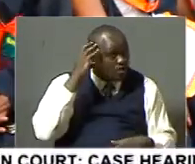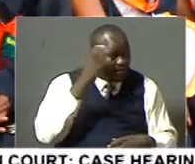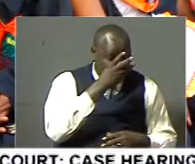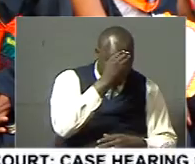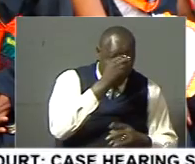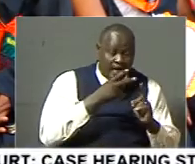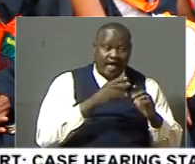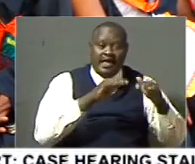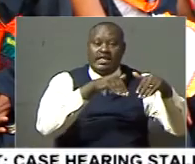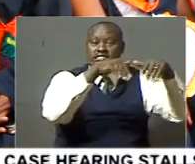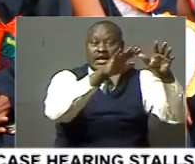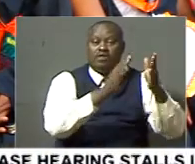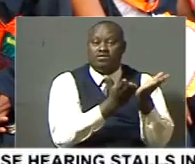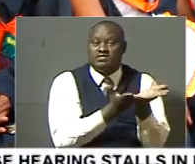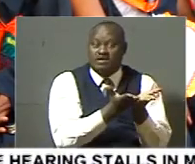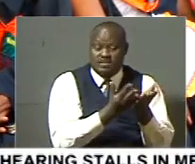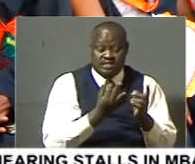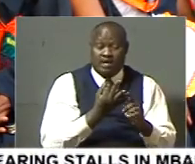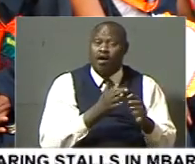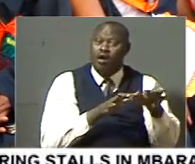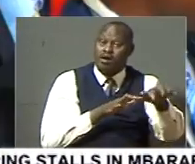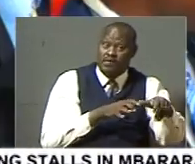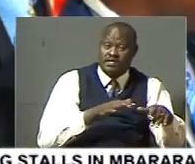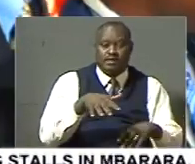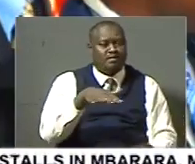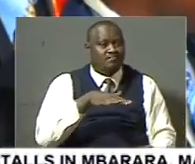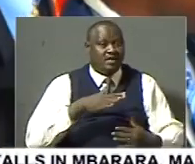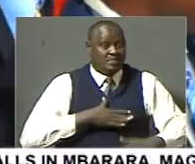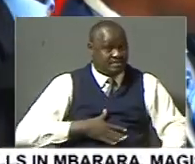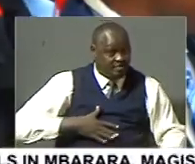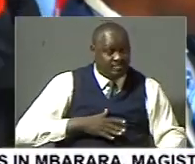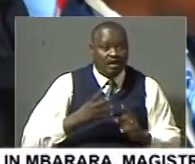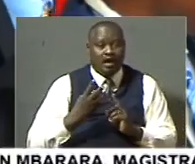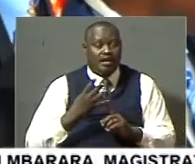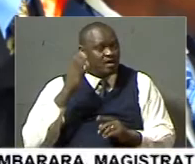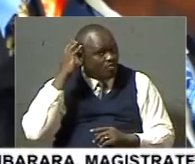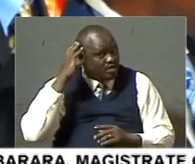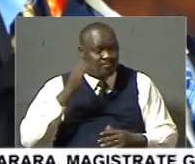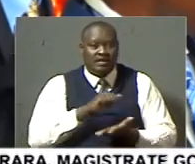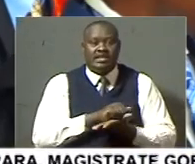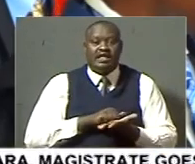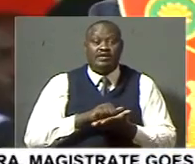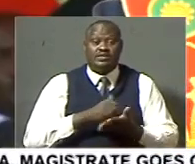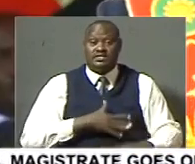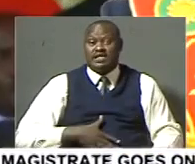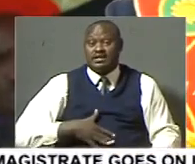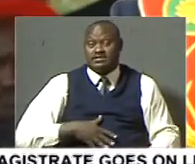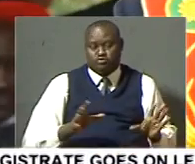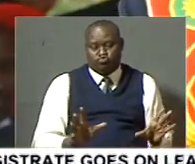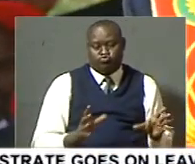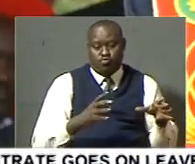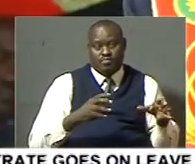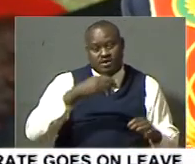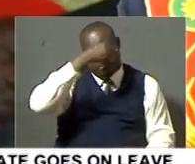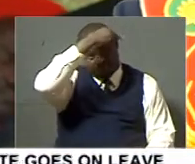and External Services, Agricultural and Environmental Services, and College of Natural Sciences graduate. You